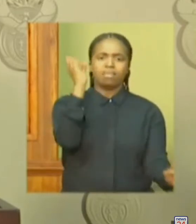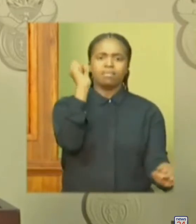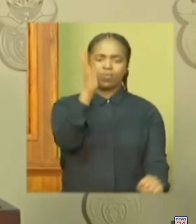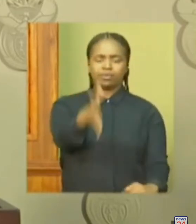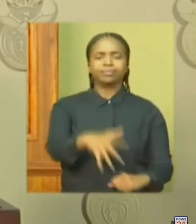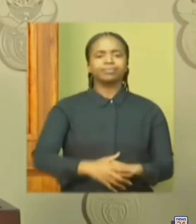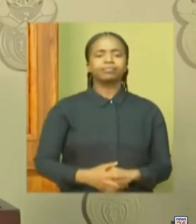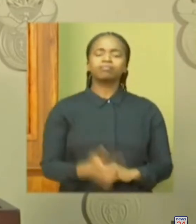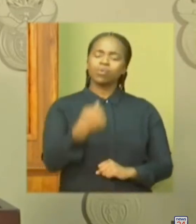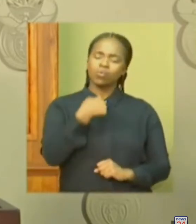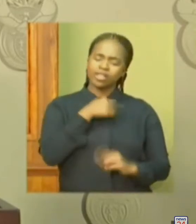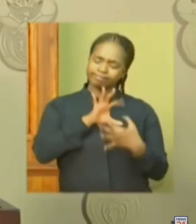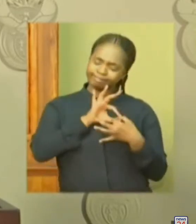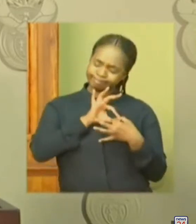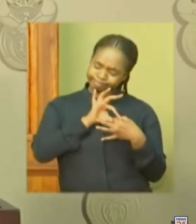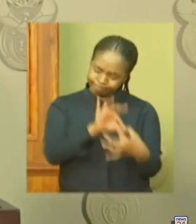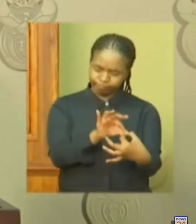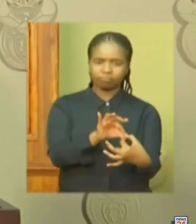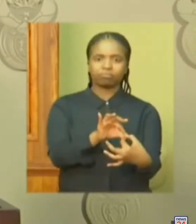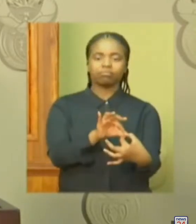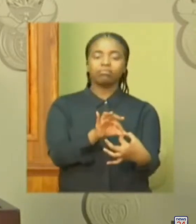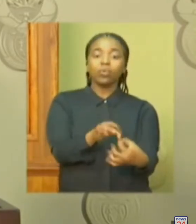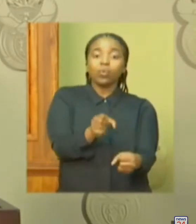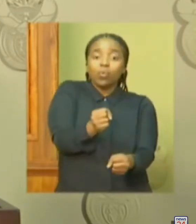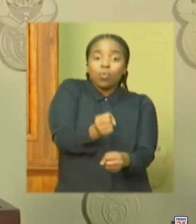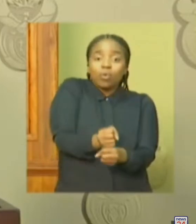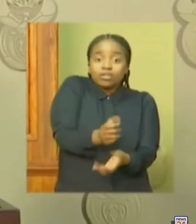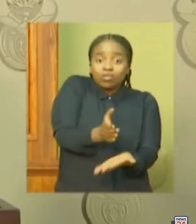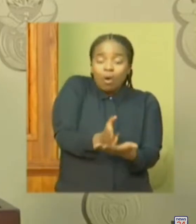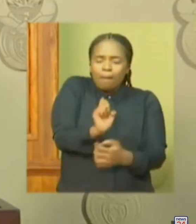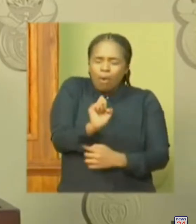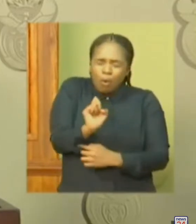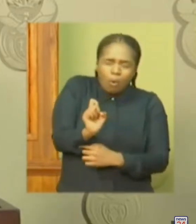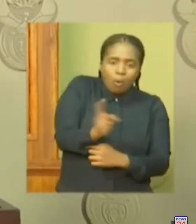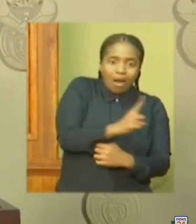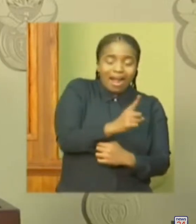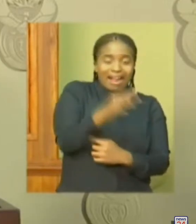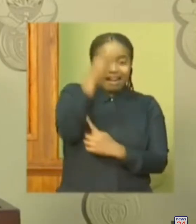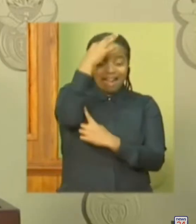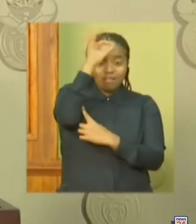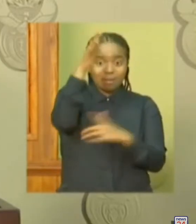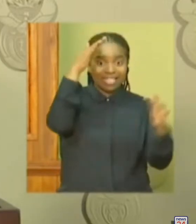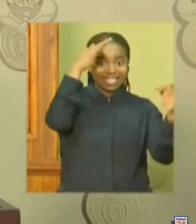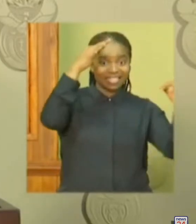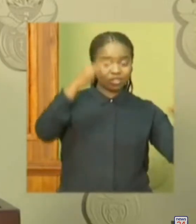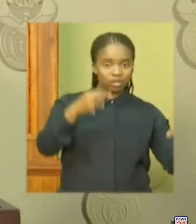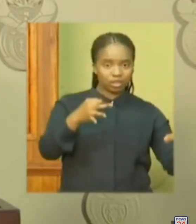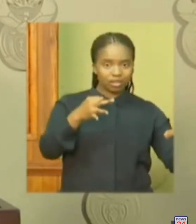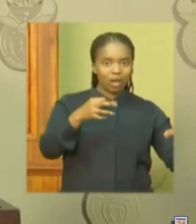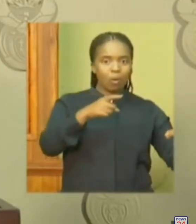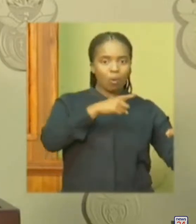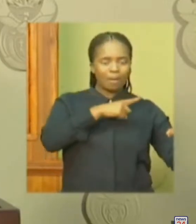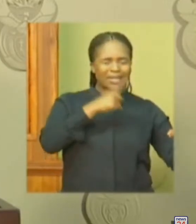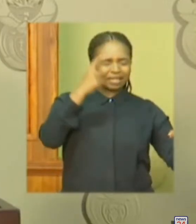determined and committed to ensure that all government decisions are taken in good